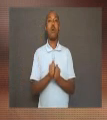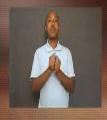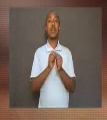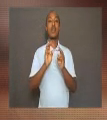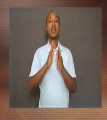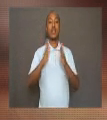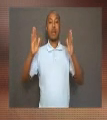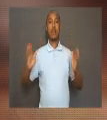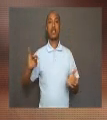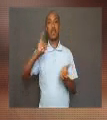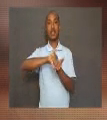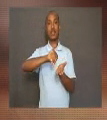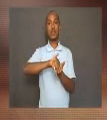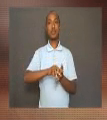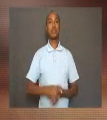table salt.